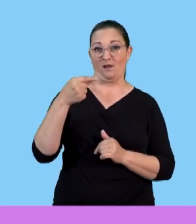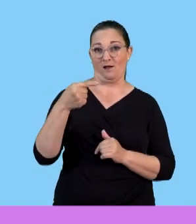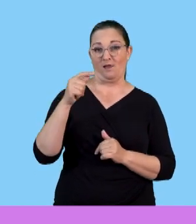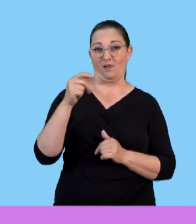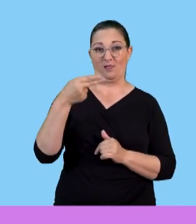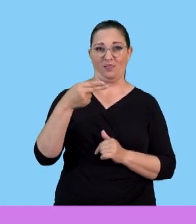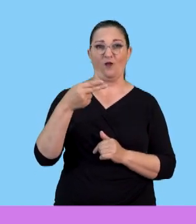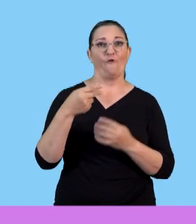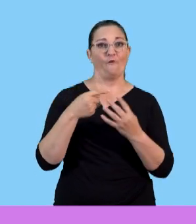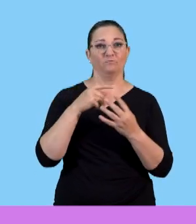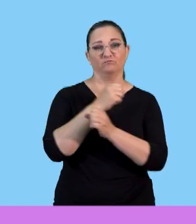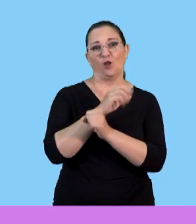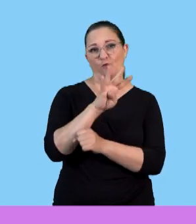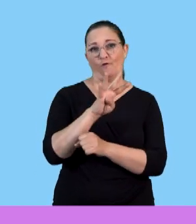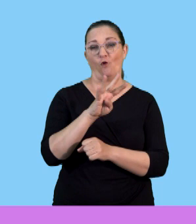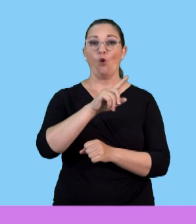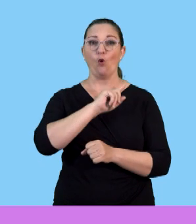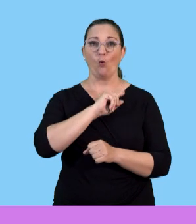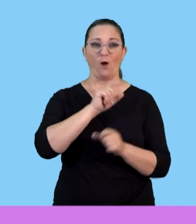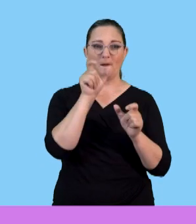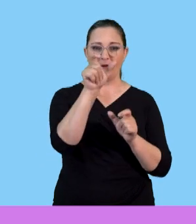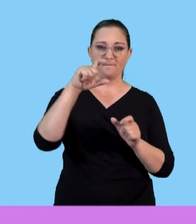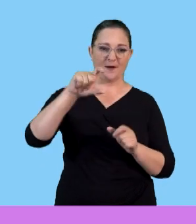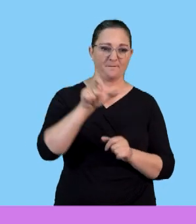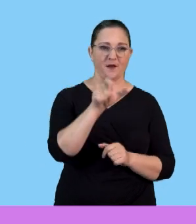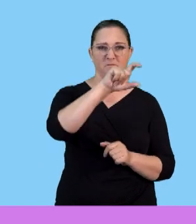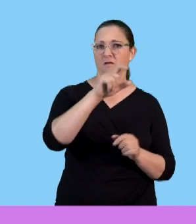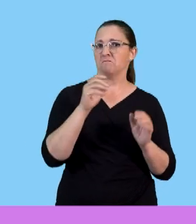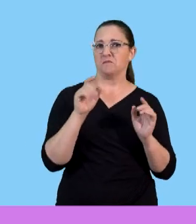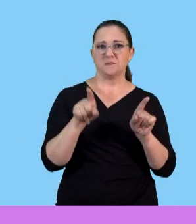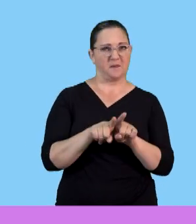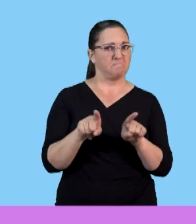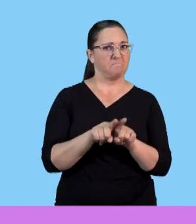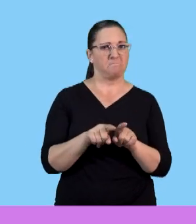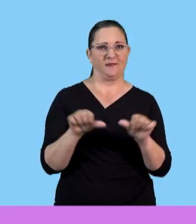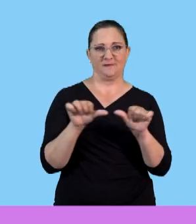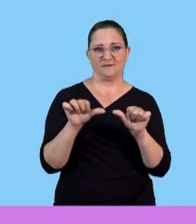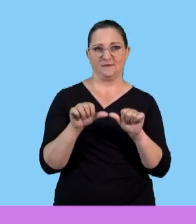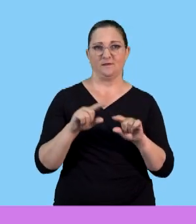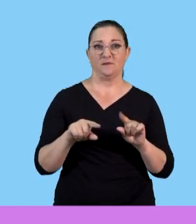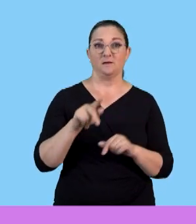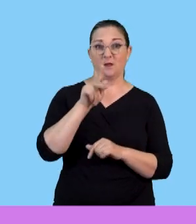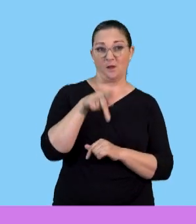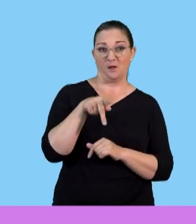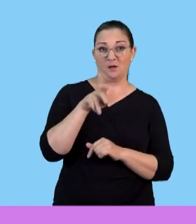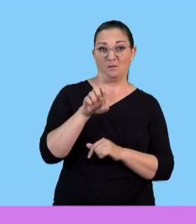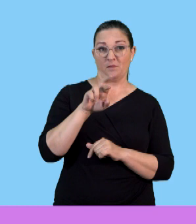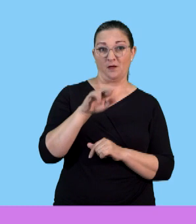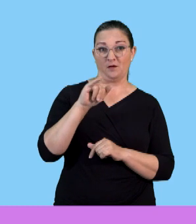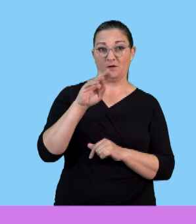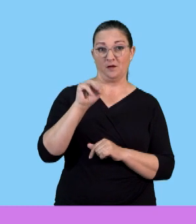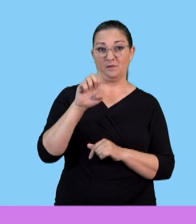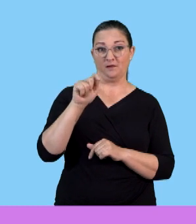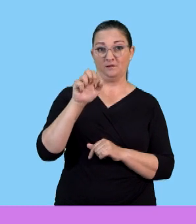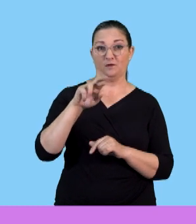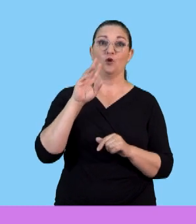and it's because the sides are equal. So the perimeter would have been the first length